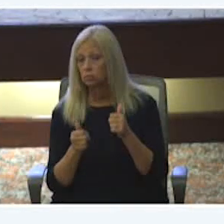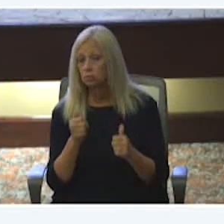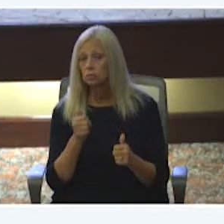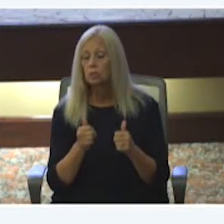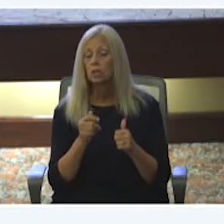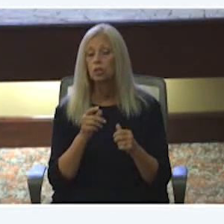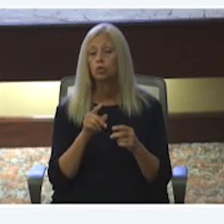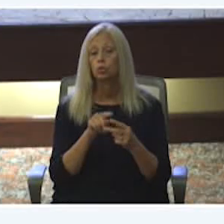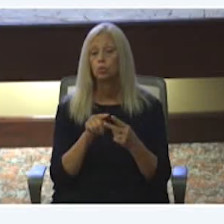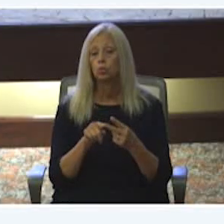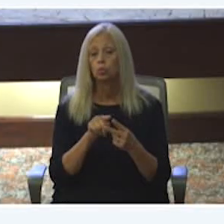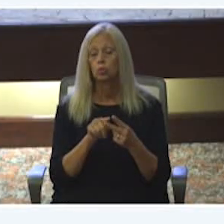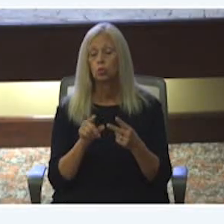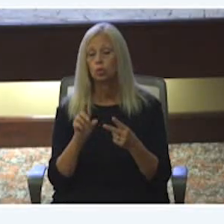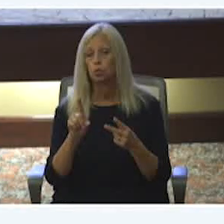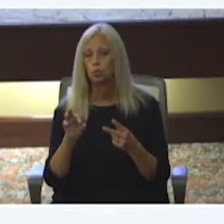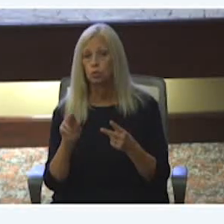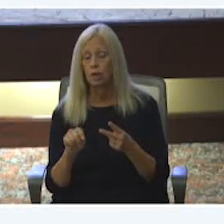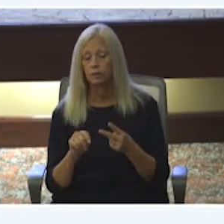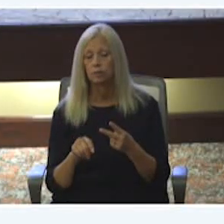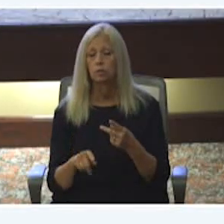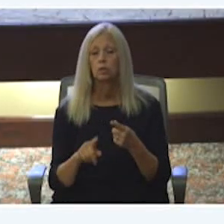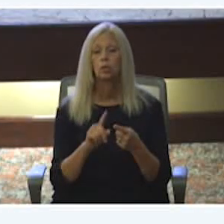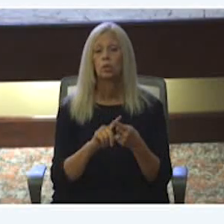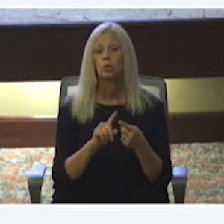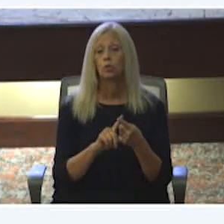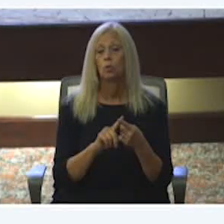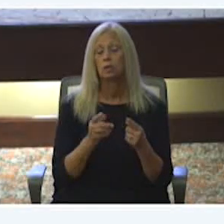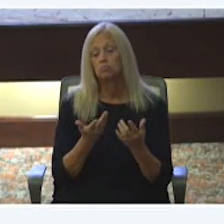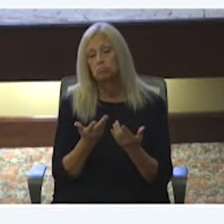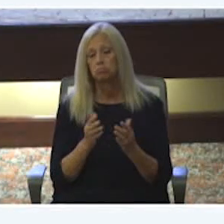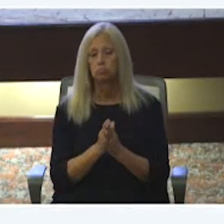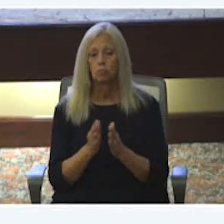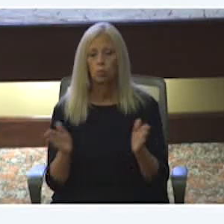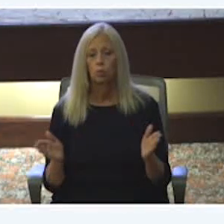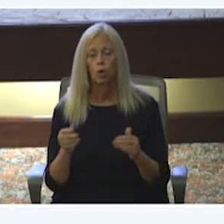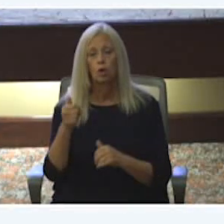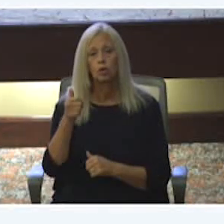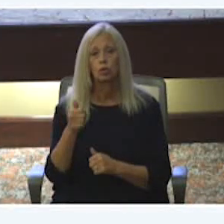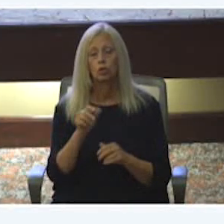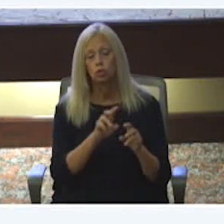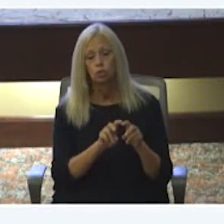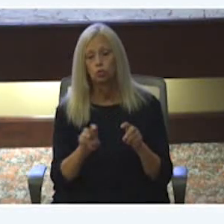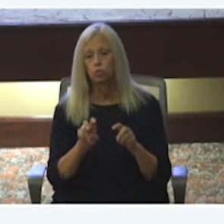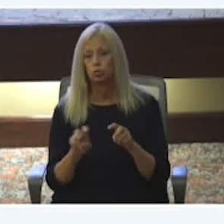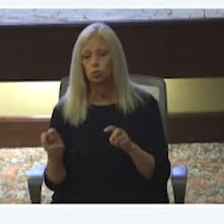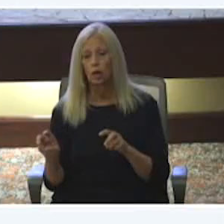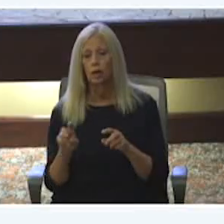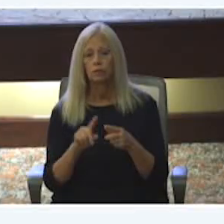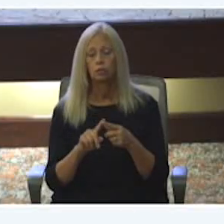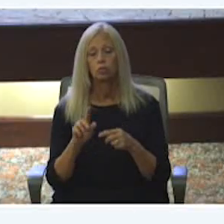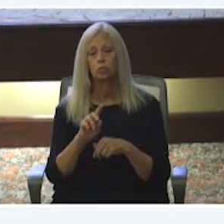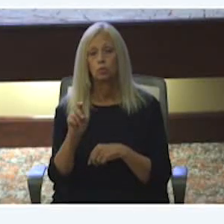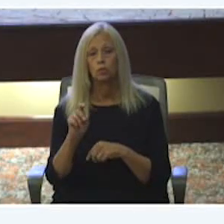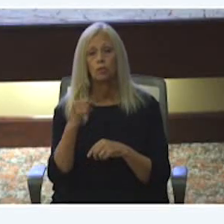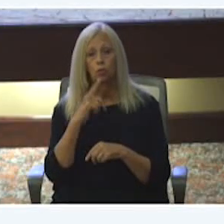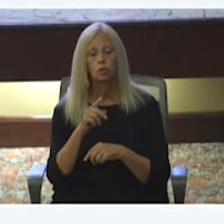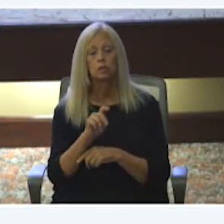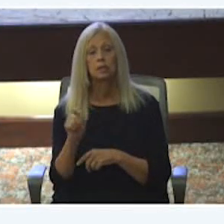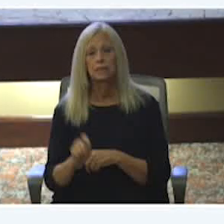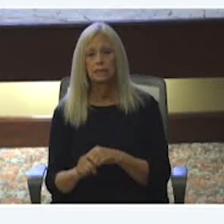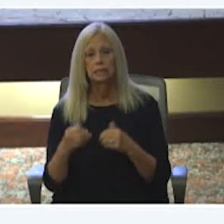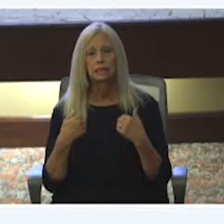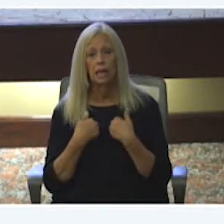2 drafts we came up with. One draft was a little bit broader, applied to traveling exhibits with multiple types of animals, and one draft